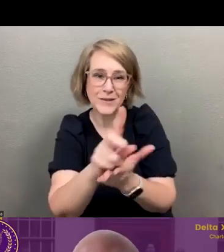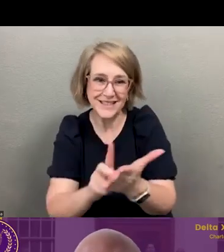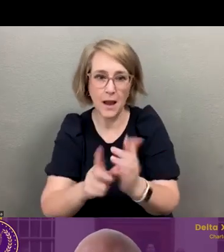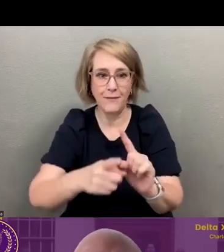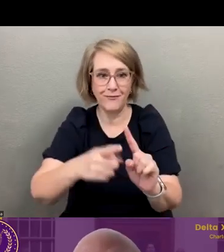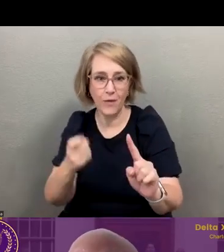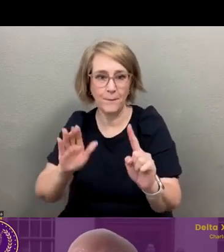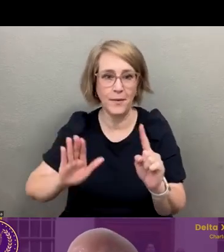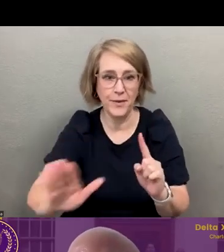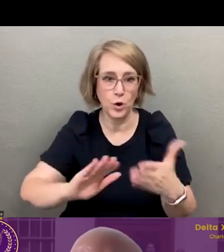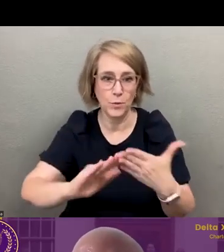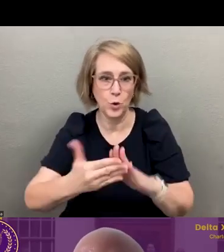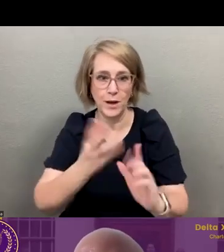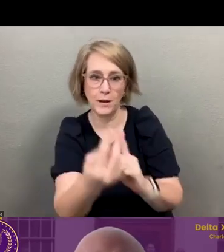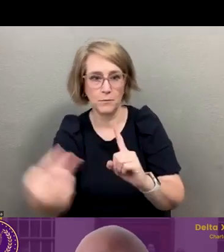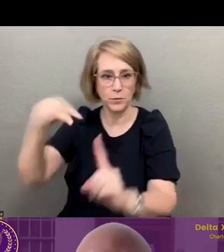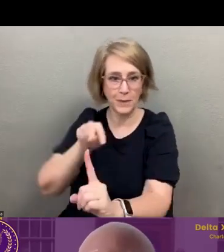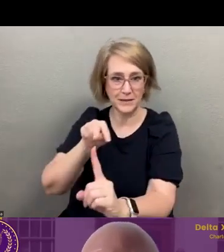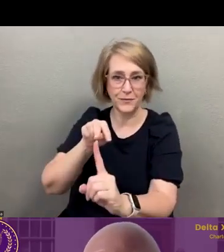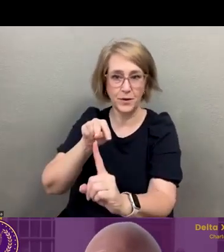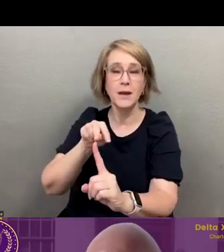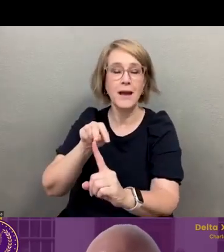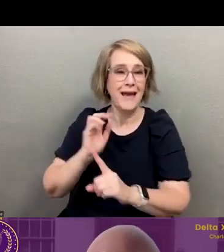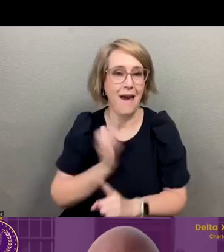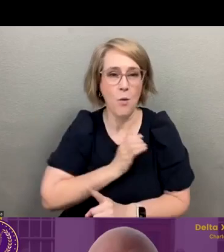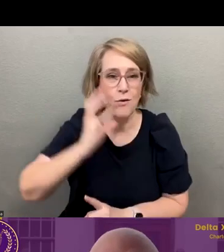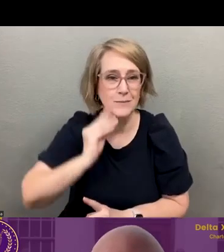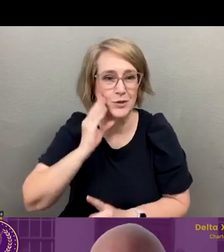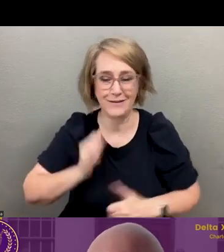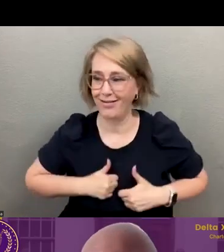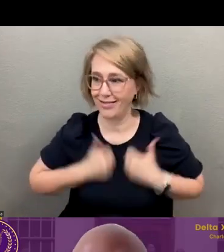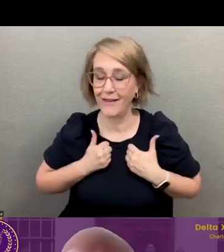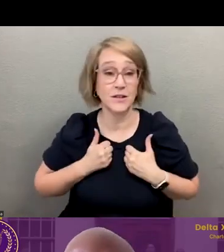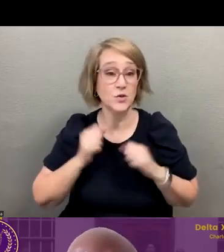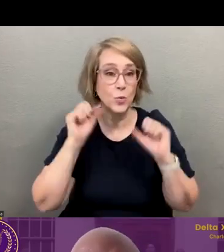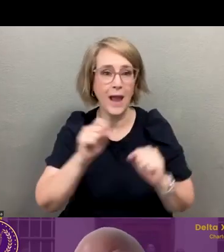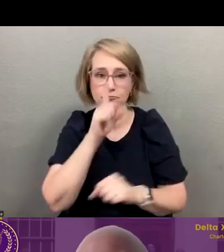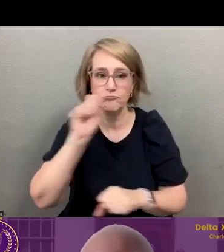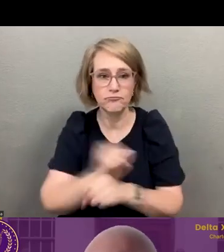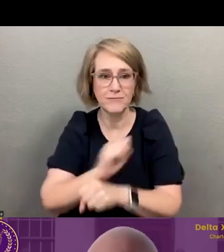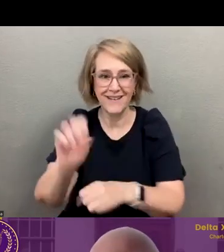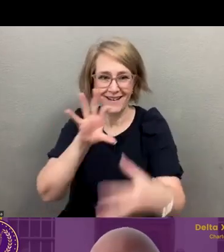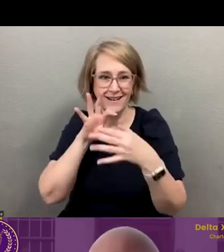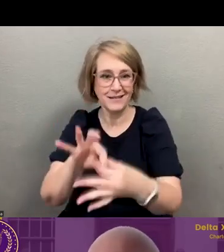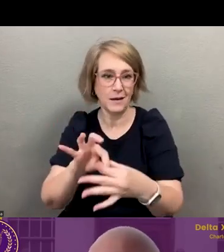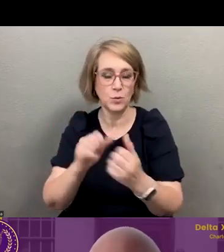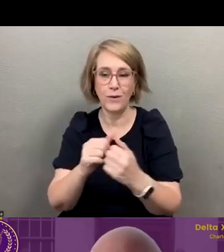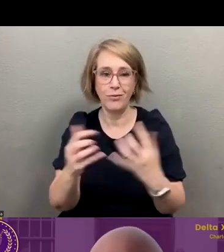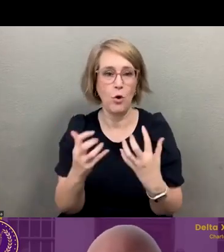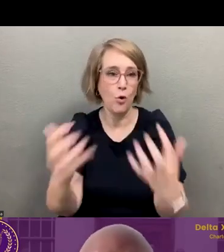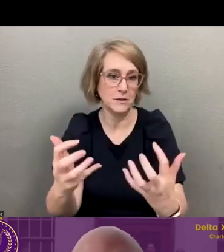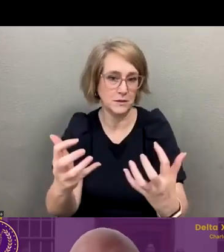Black community, but really also captured our lived experiences so that we could connect with our audience in a